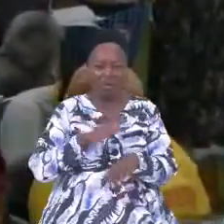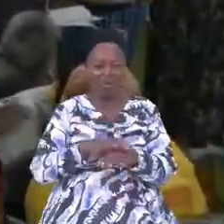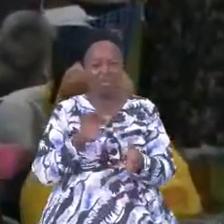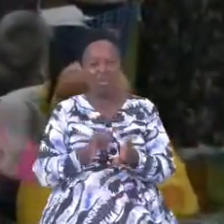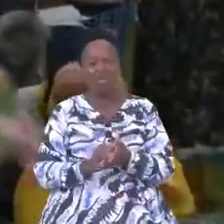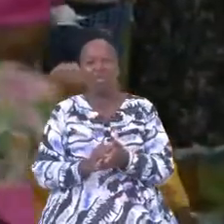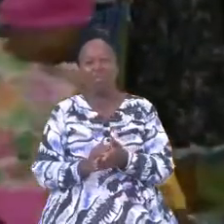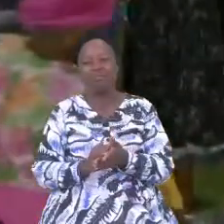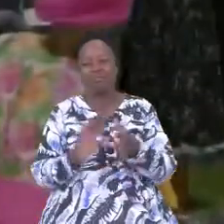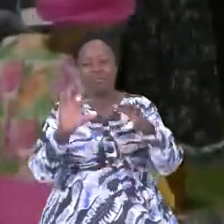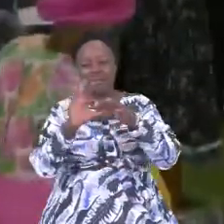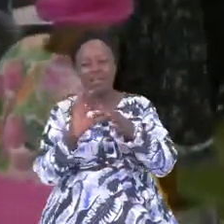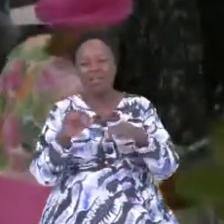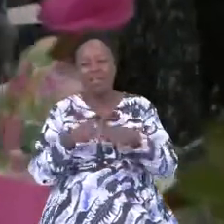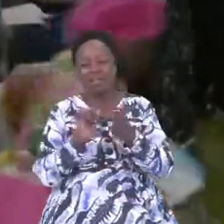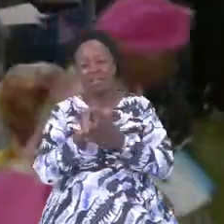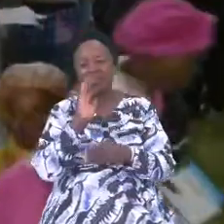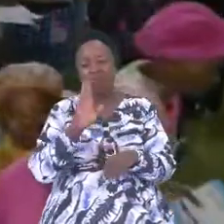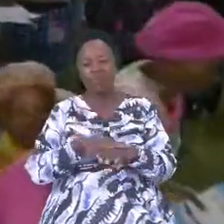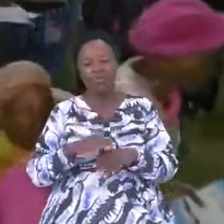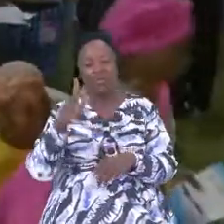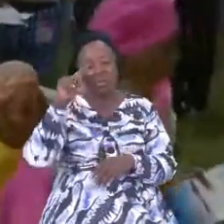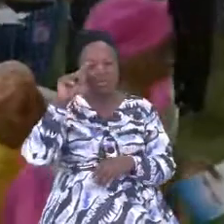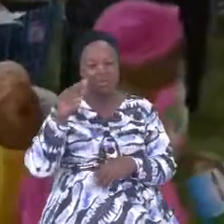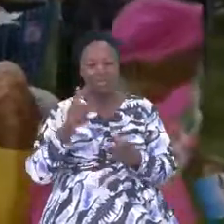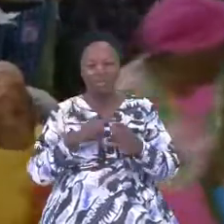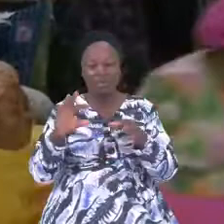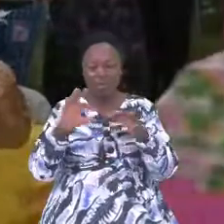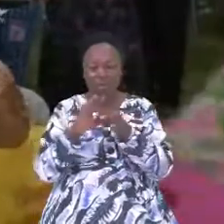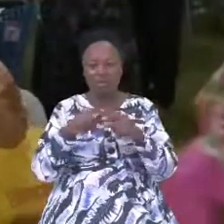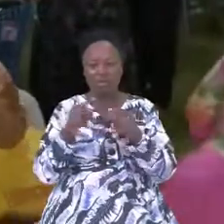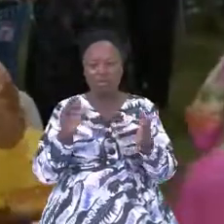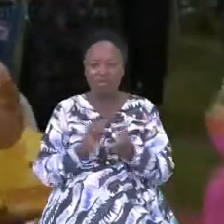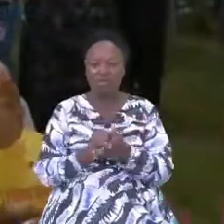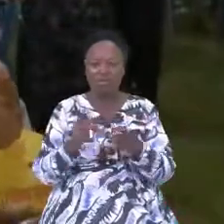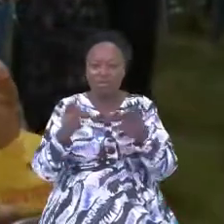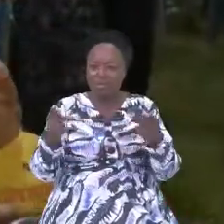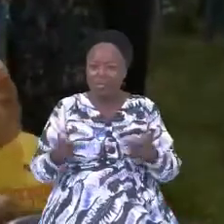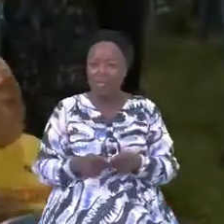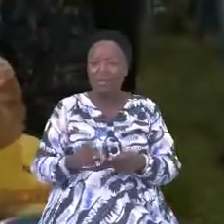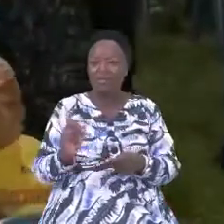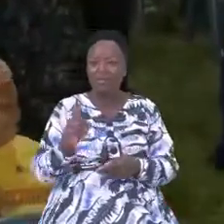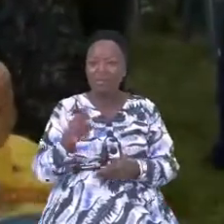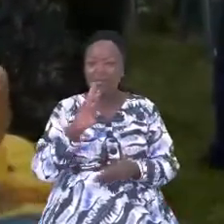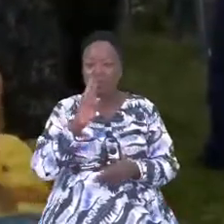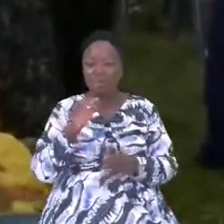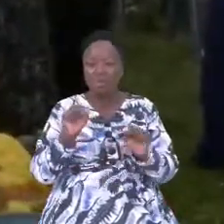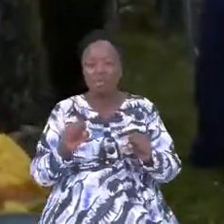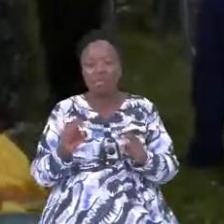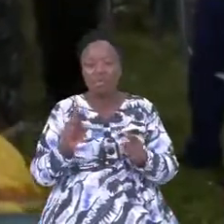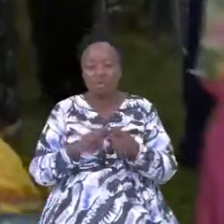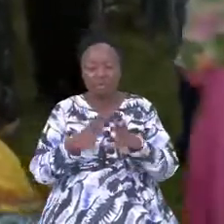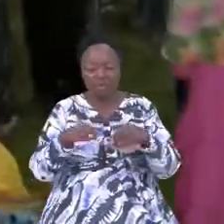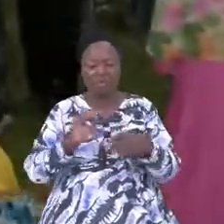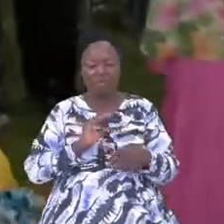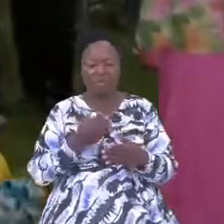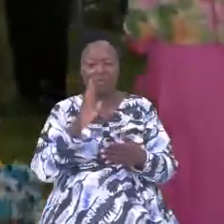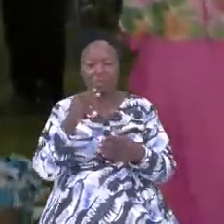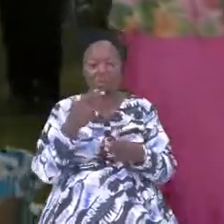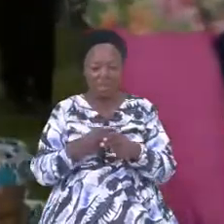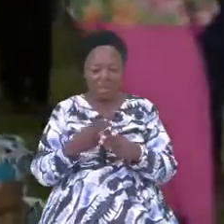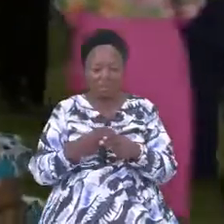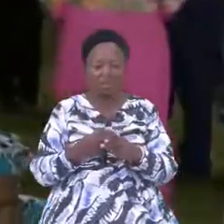screen, and you'll be connected to a place where you'll be able to give us your name,